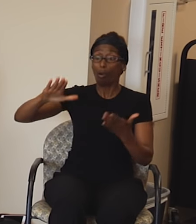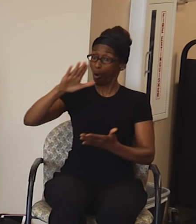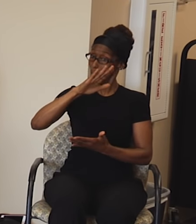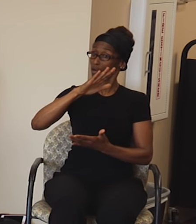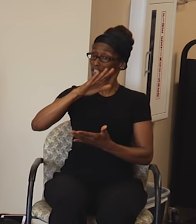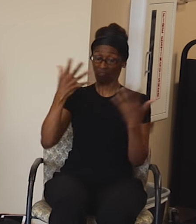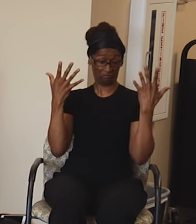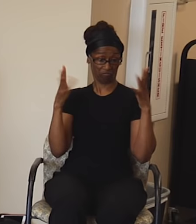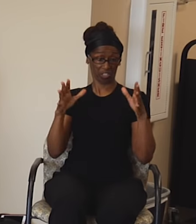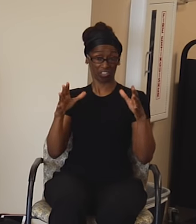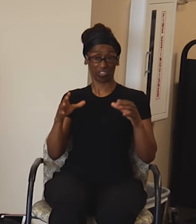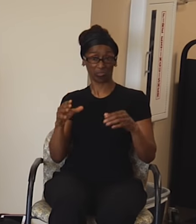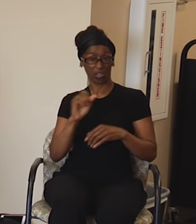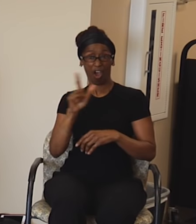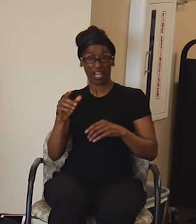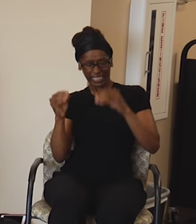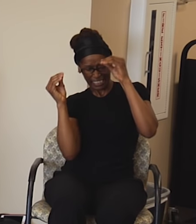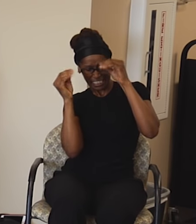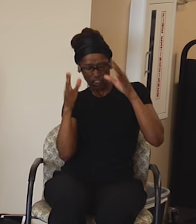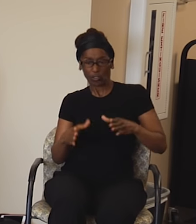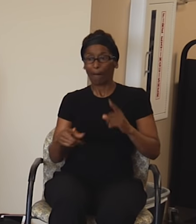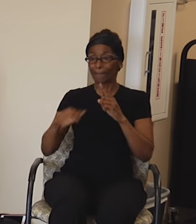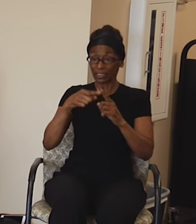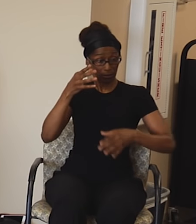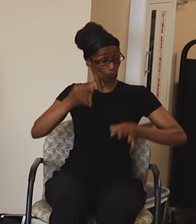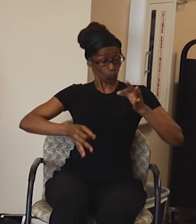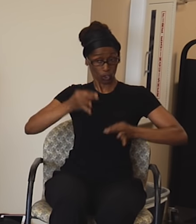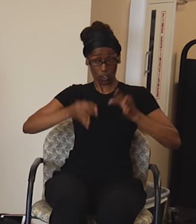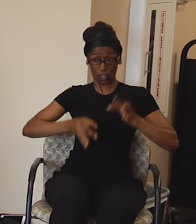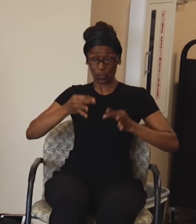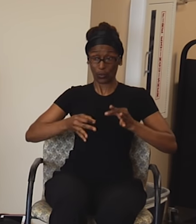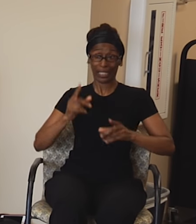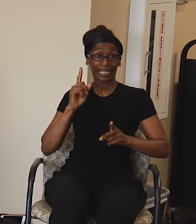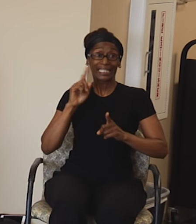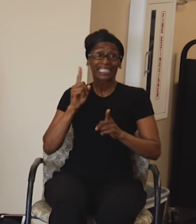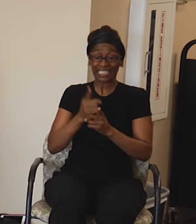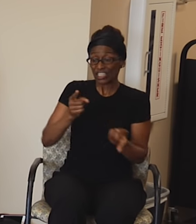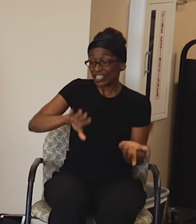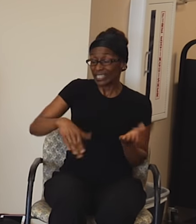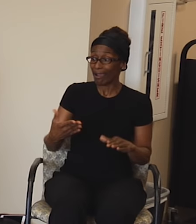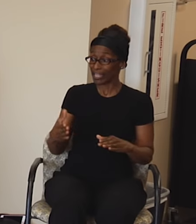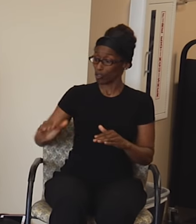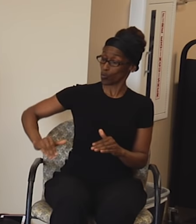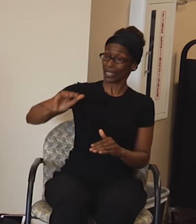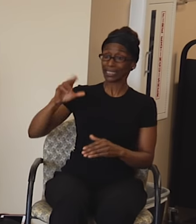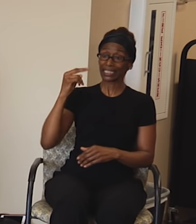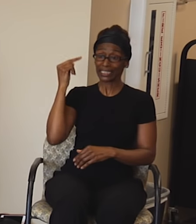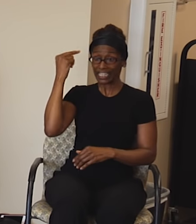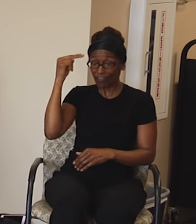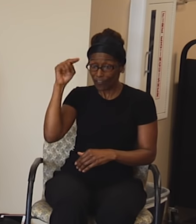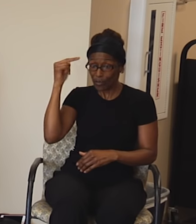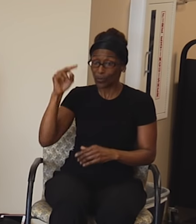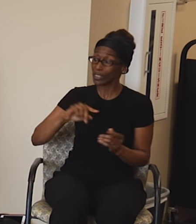became a judge. And when his sister died he raised his nephew who ended up becoming a baker,